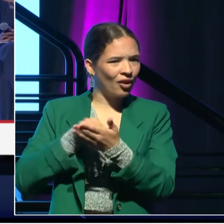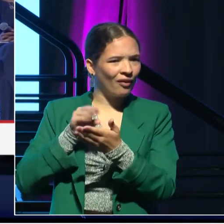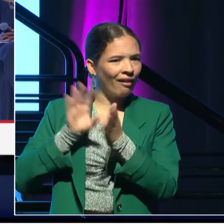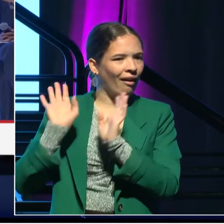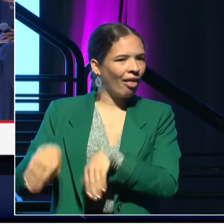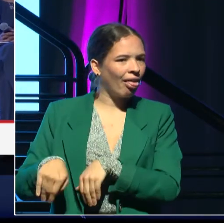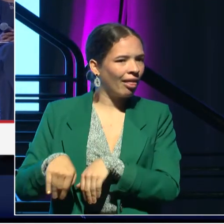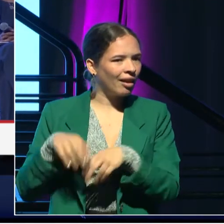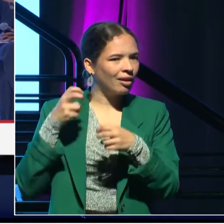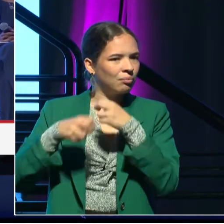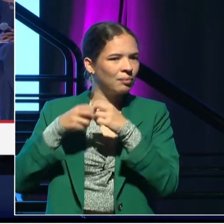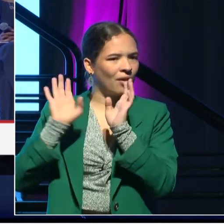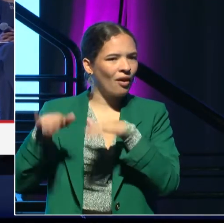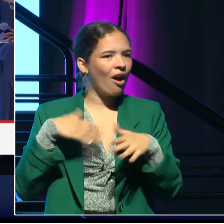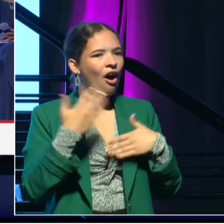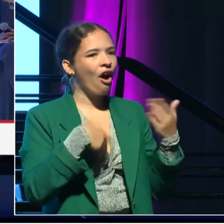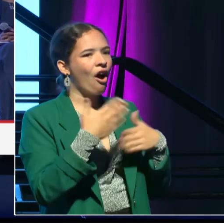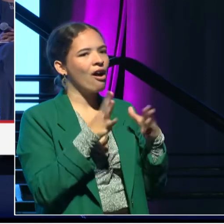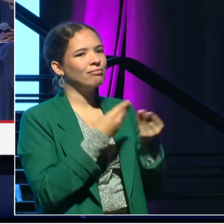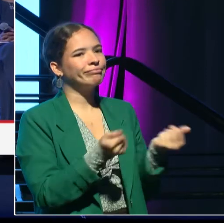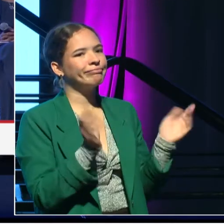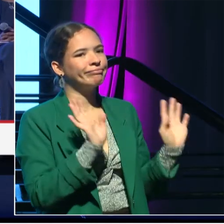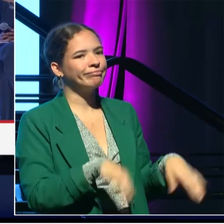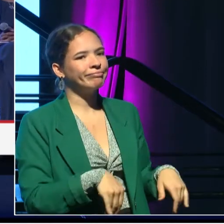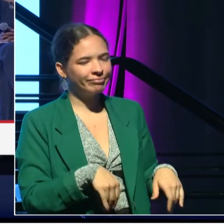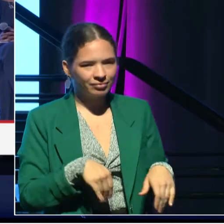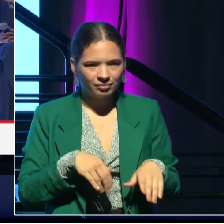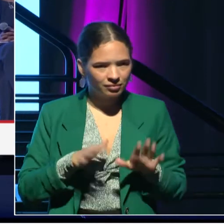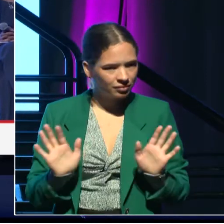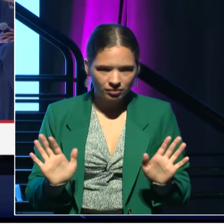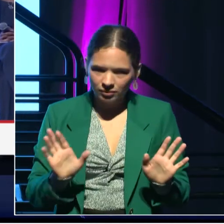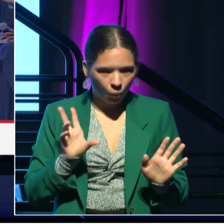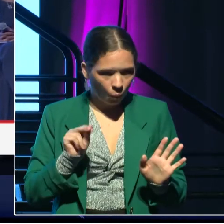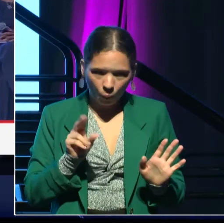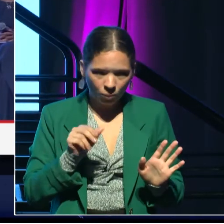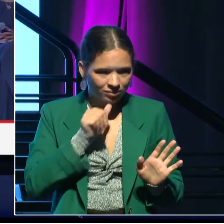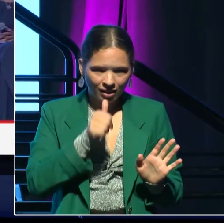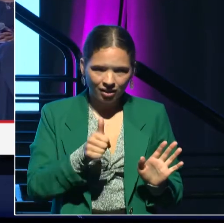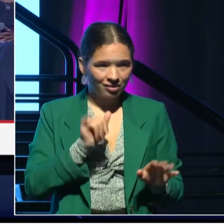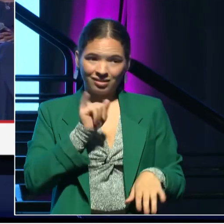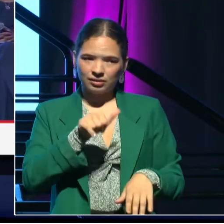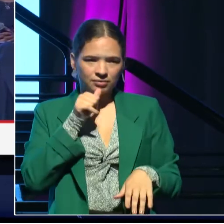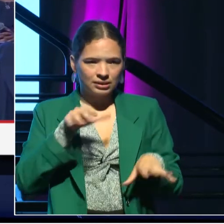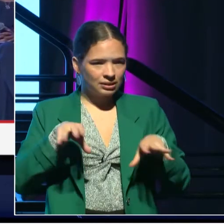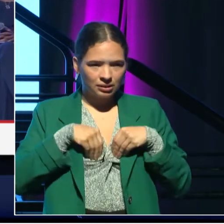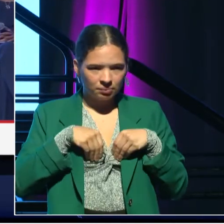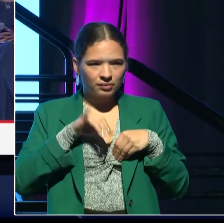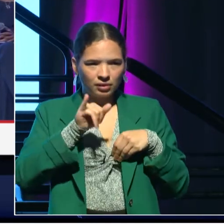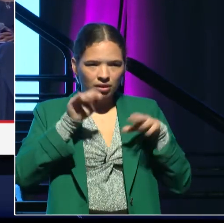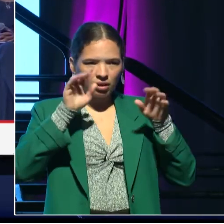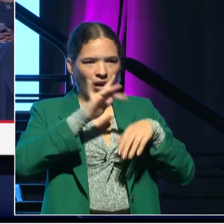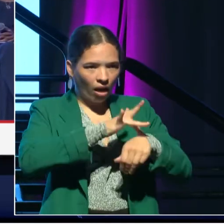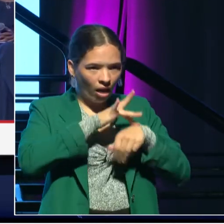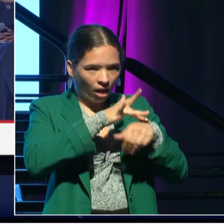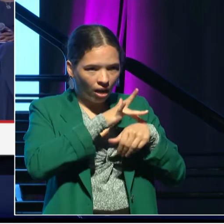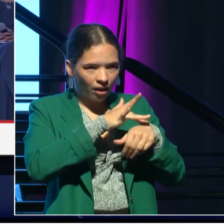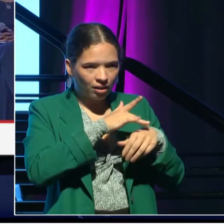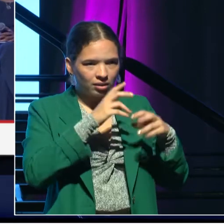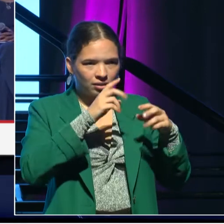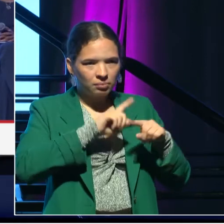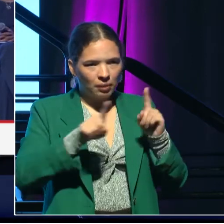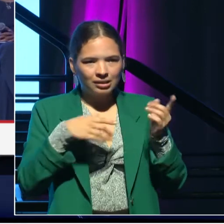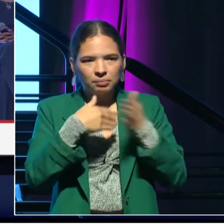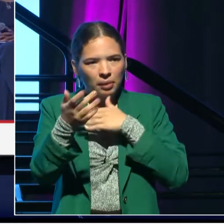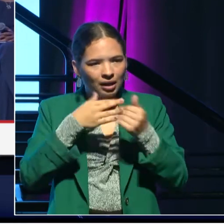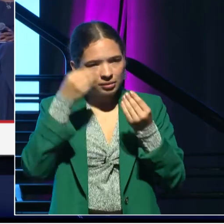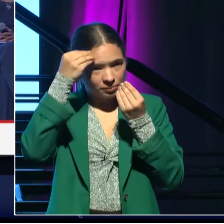problem. And when they embrace that favorite solution, it doesn't matter what the data says. It doesn't matter if it will actually